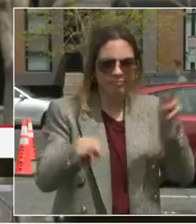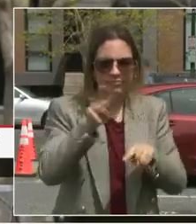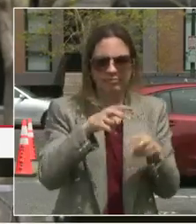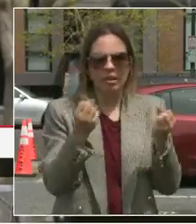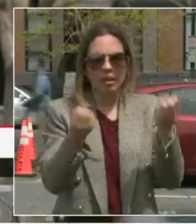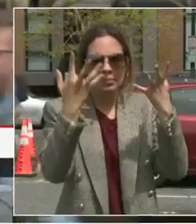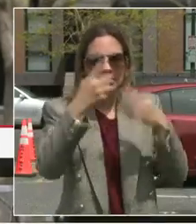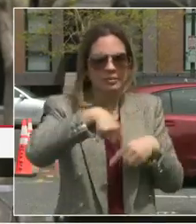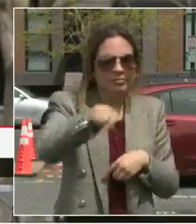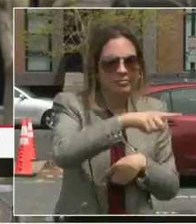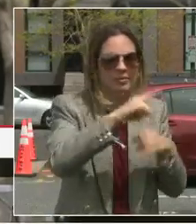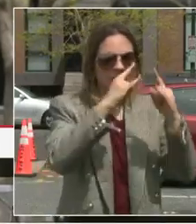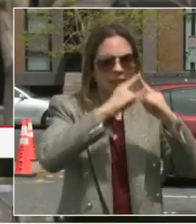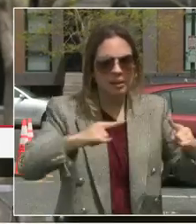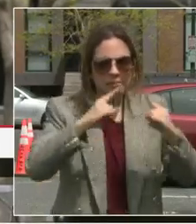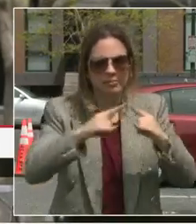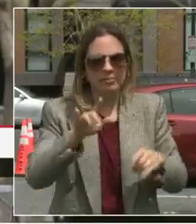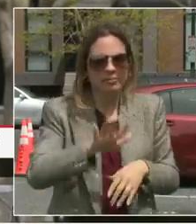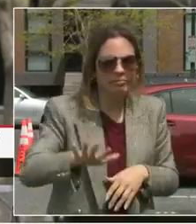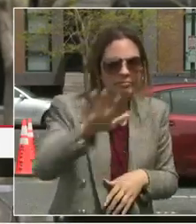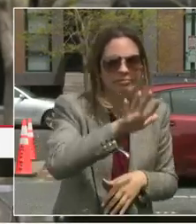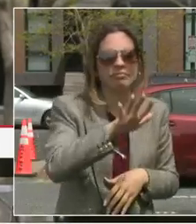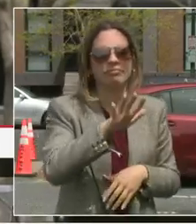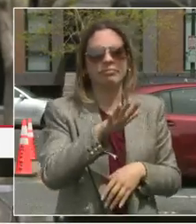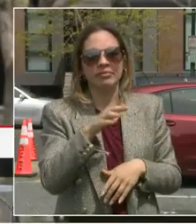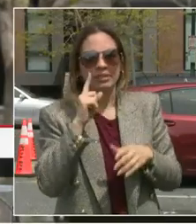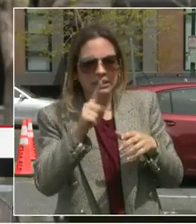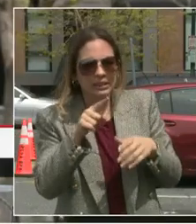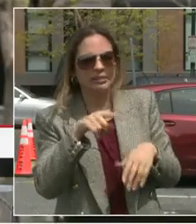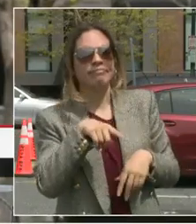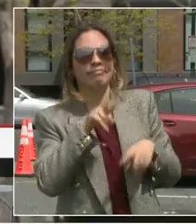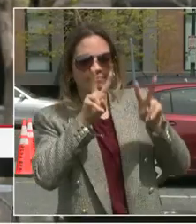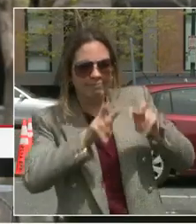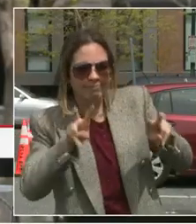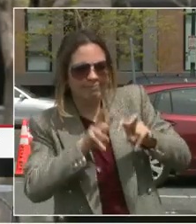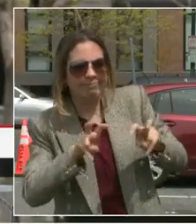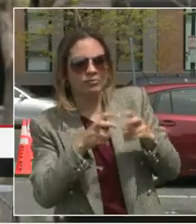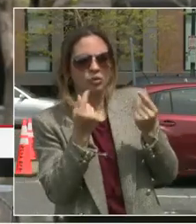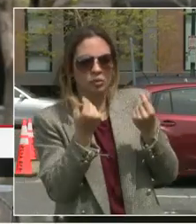tents and have prioritized how we're going to approach them.